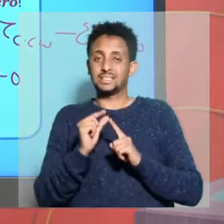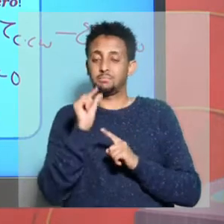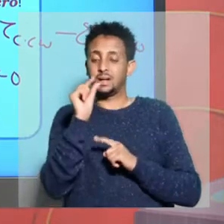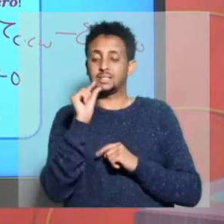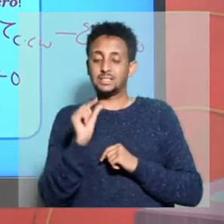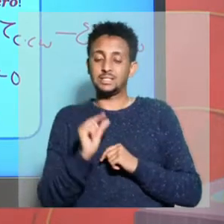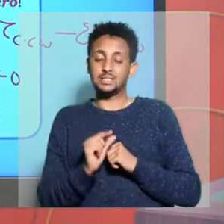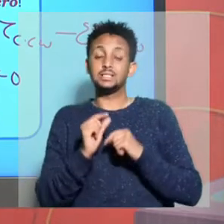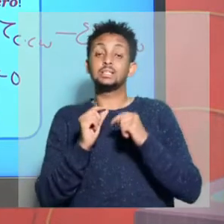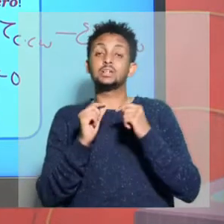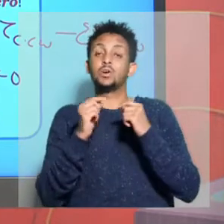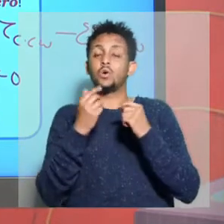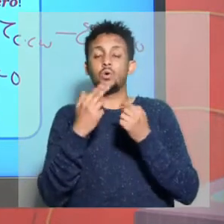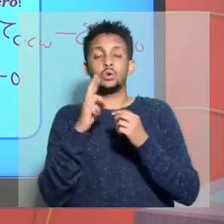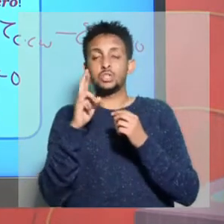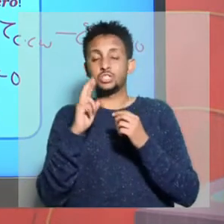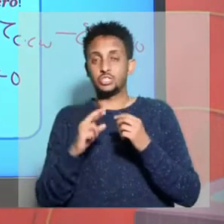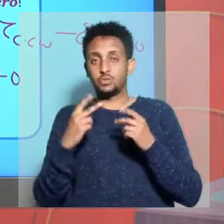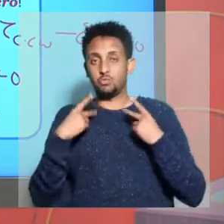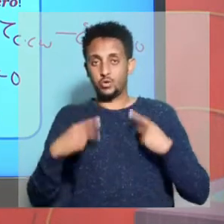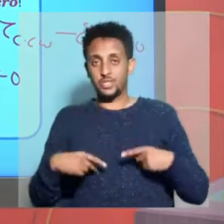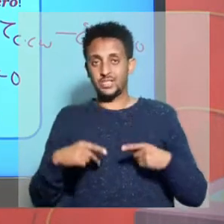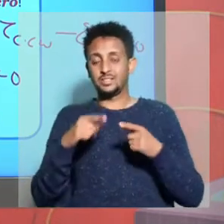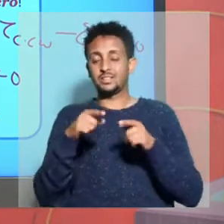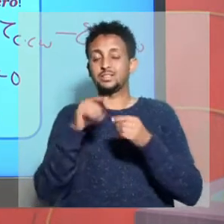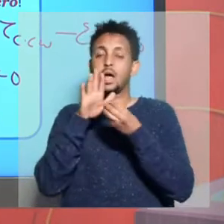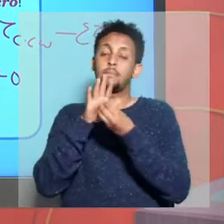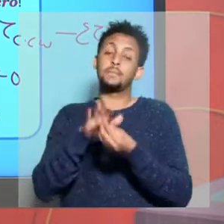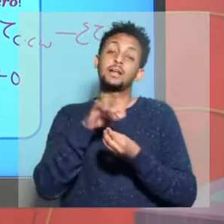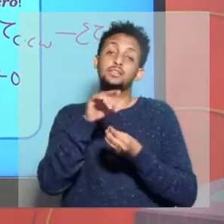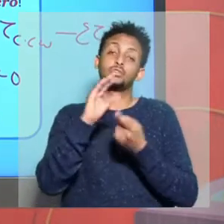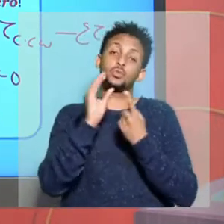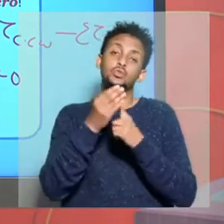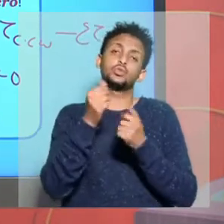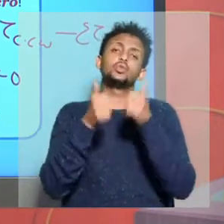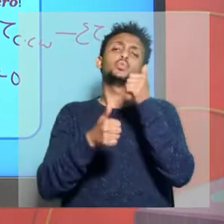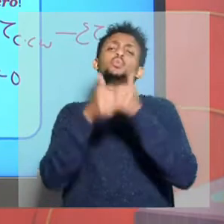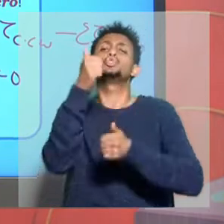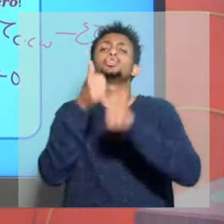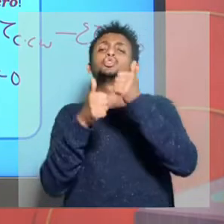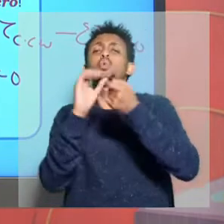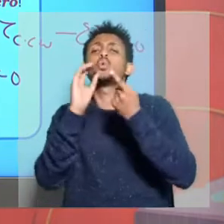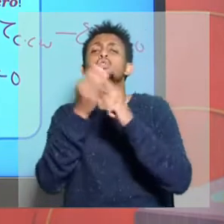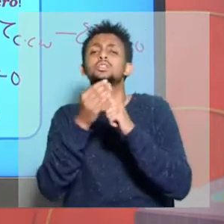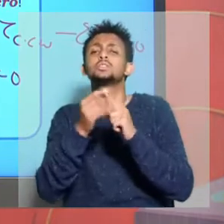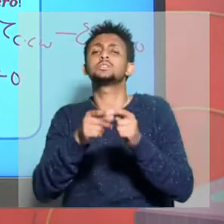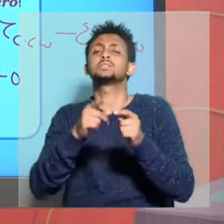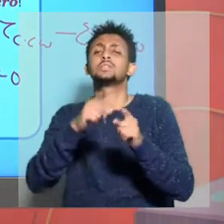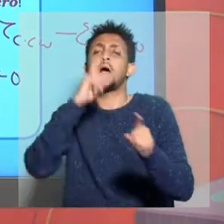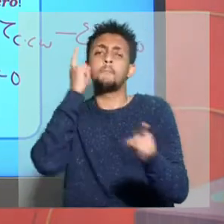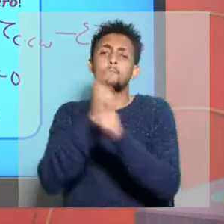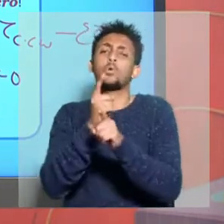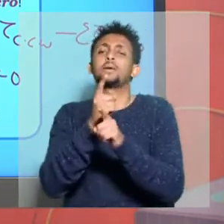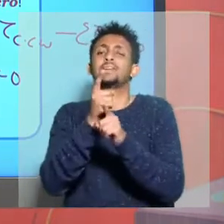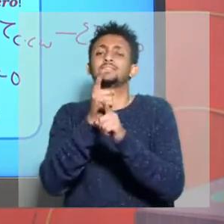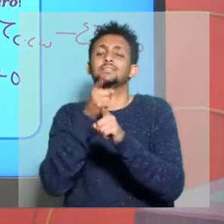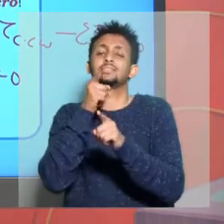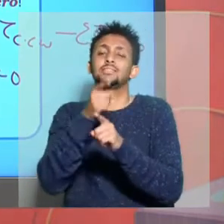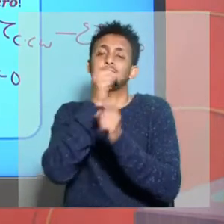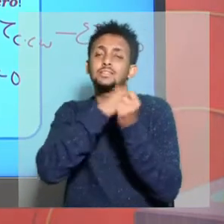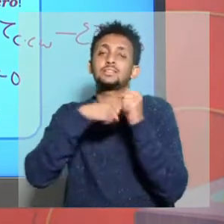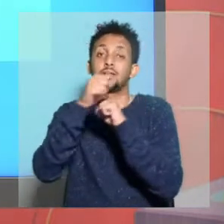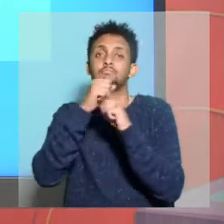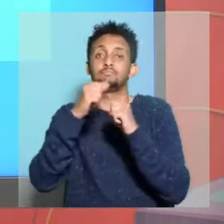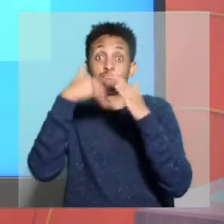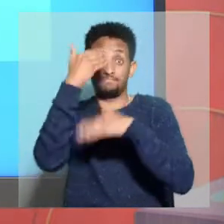and rigid body system, when you are trying to apply those conditions, which condition is appropriate for which system? We'll try to